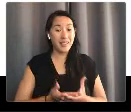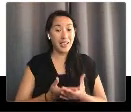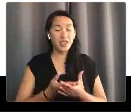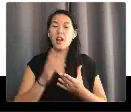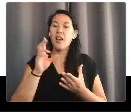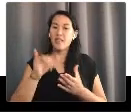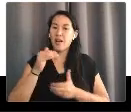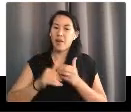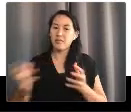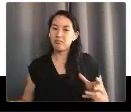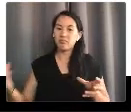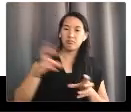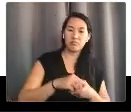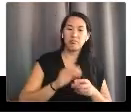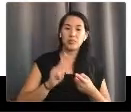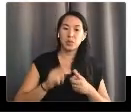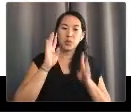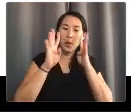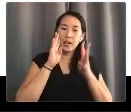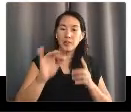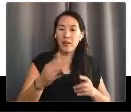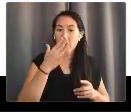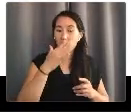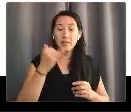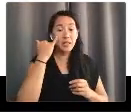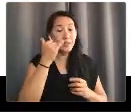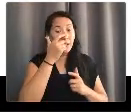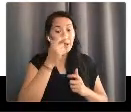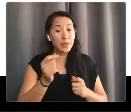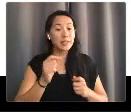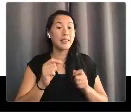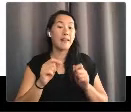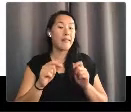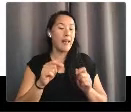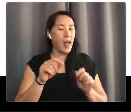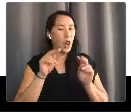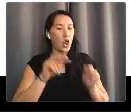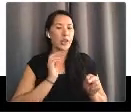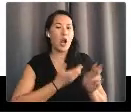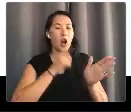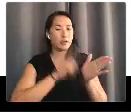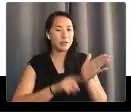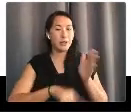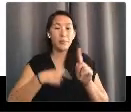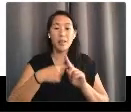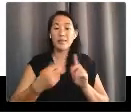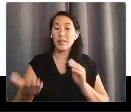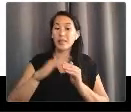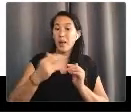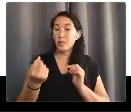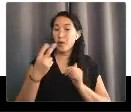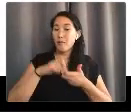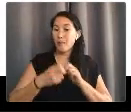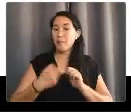color. So if you'd like to find our full research findings, including the top 12 problems that we identified, you